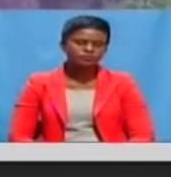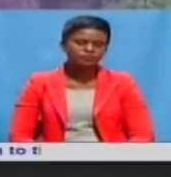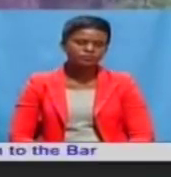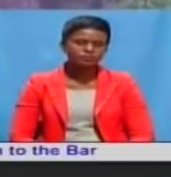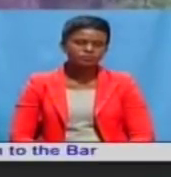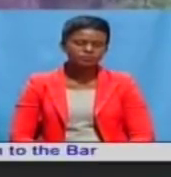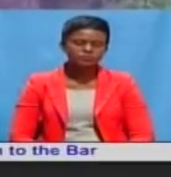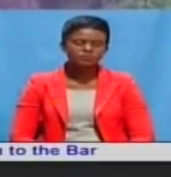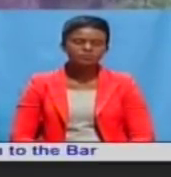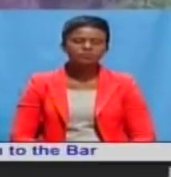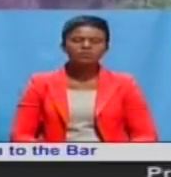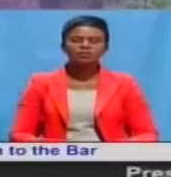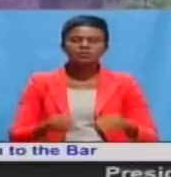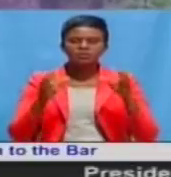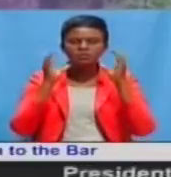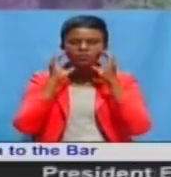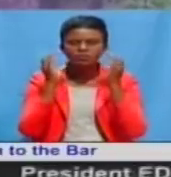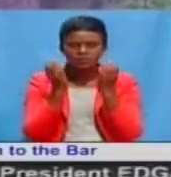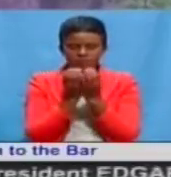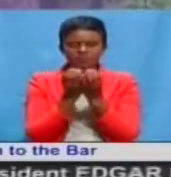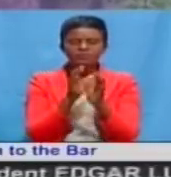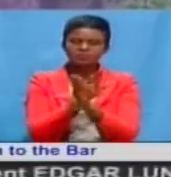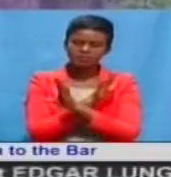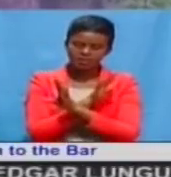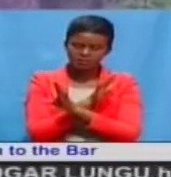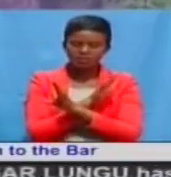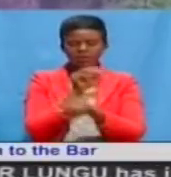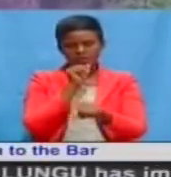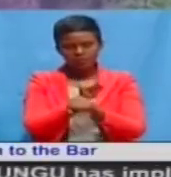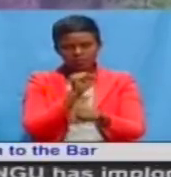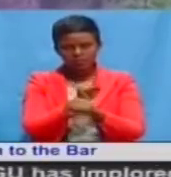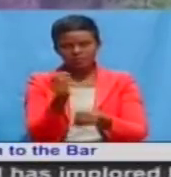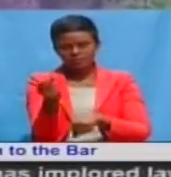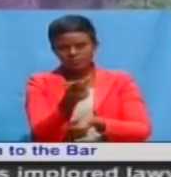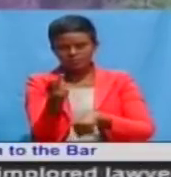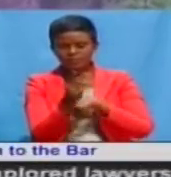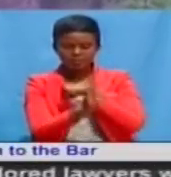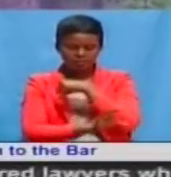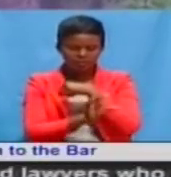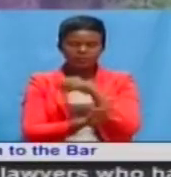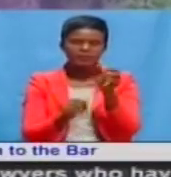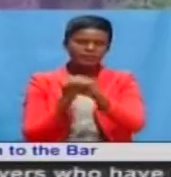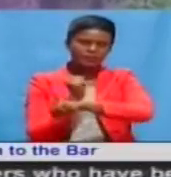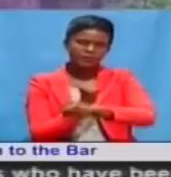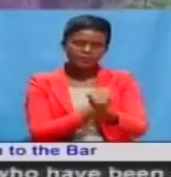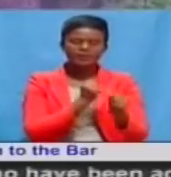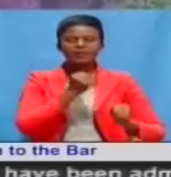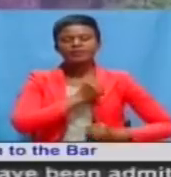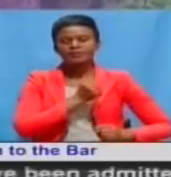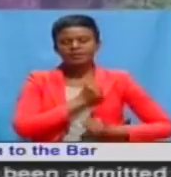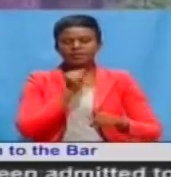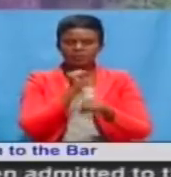The Zambian and Mozambican governments are working at strengthening their defense and security ties to consolidate the existing cordial